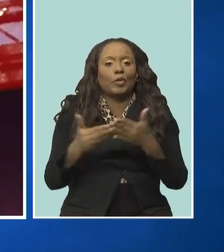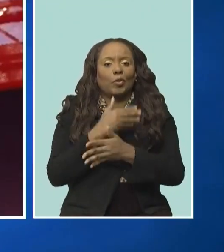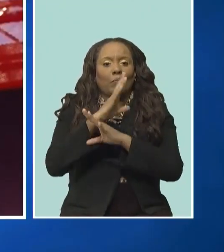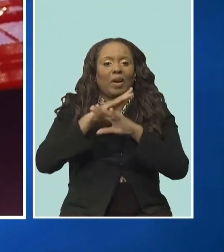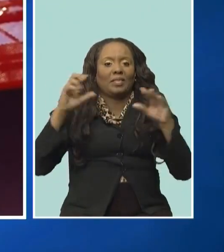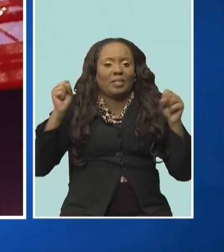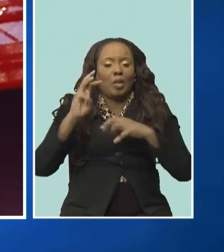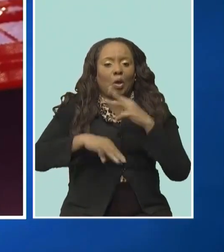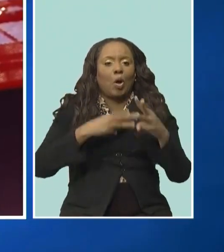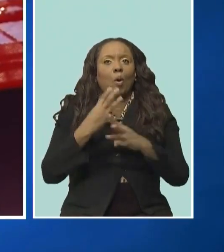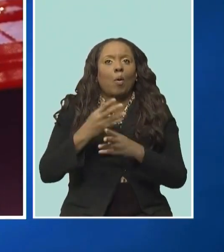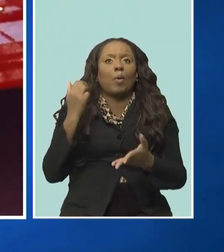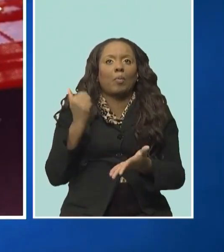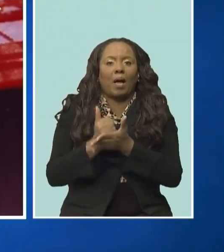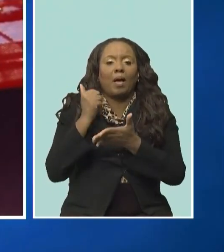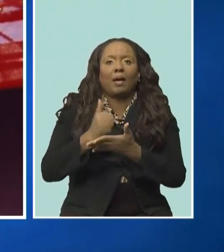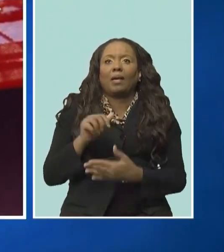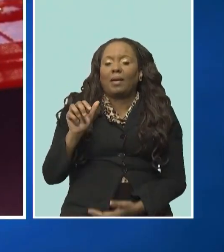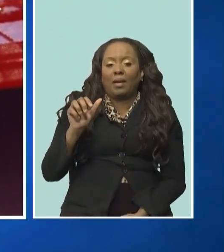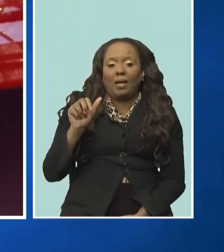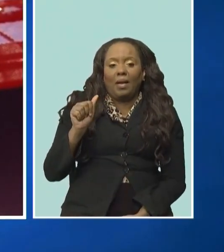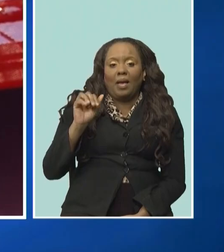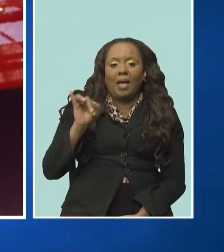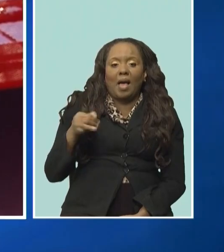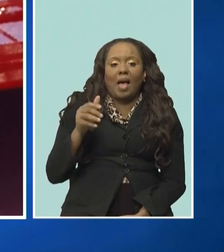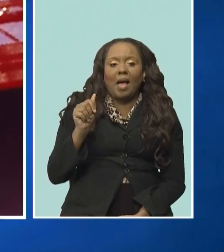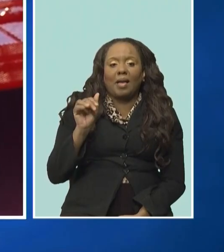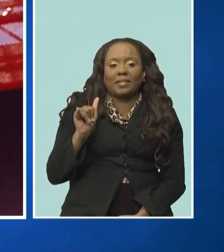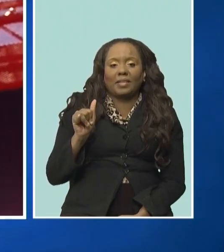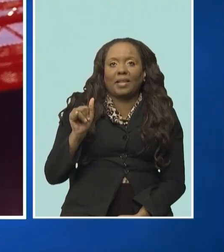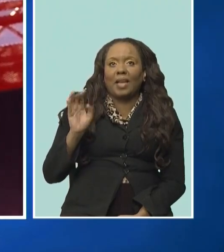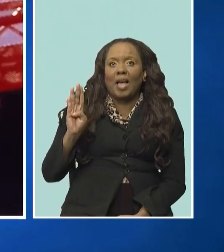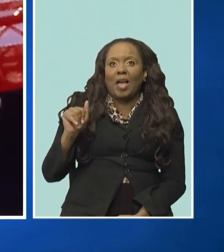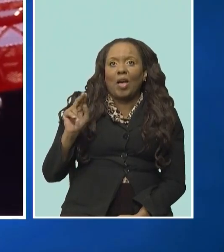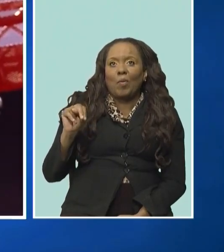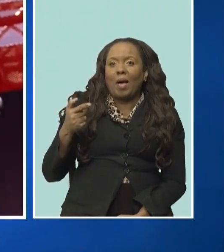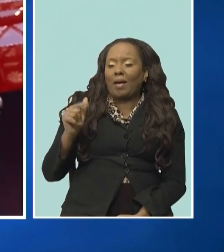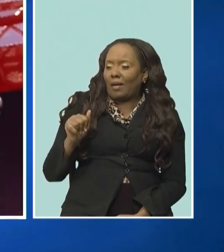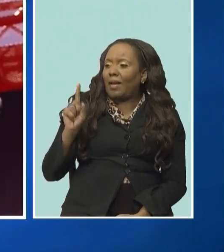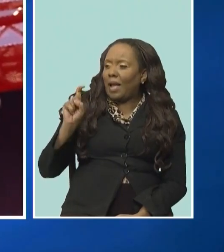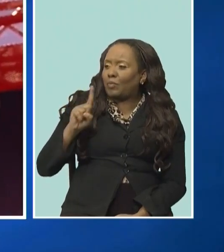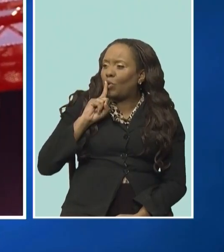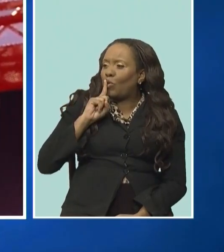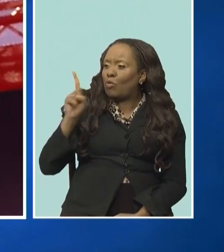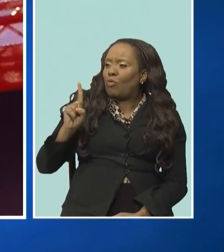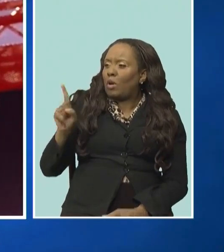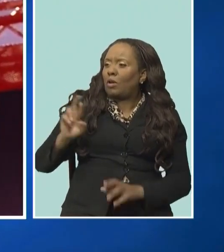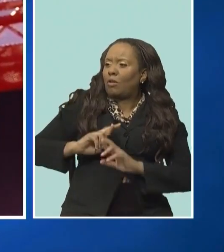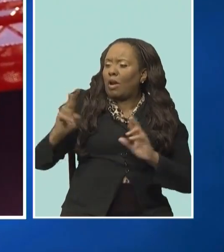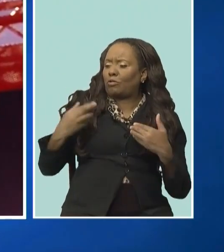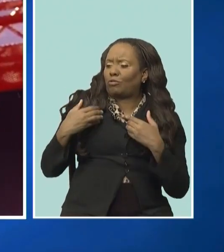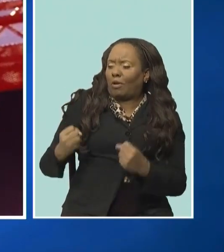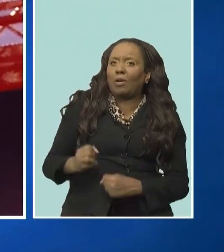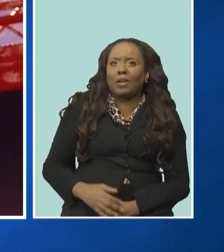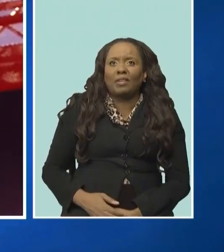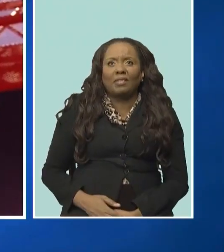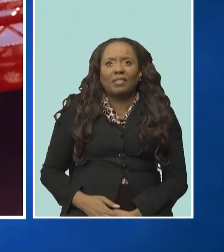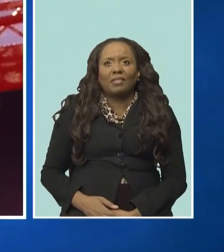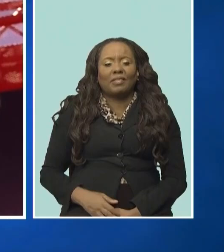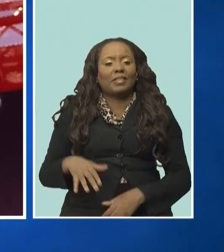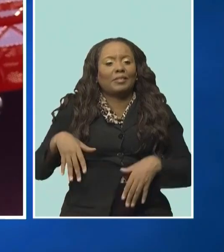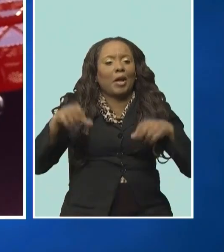World Bank, Ajay Banga. Ajay, your shoulders have to be broad for this moment. He's only been in office 19